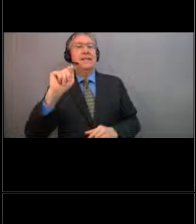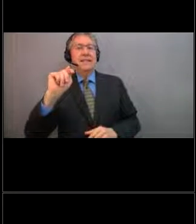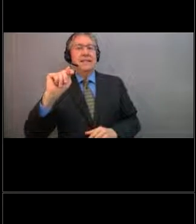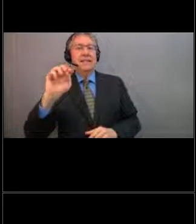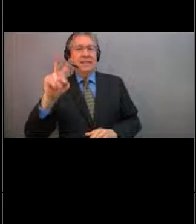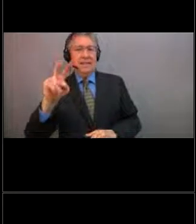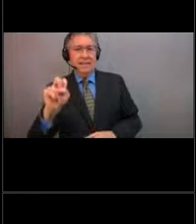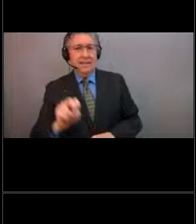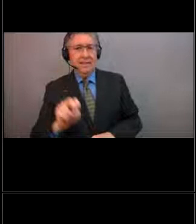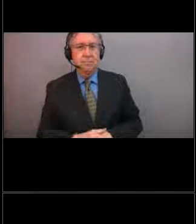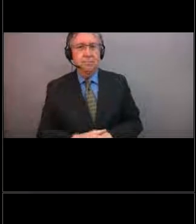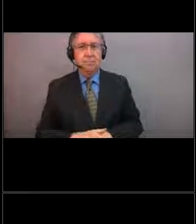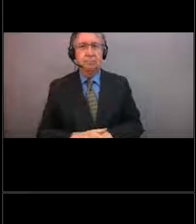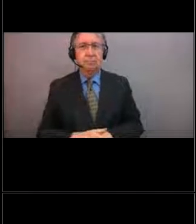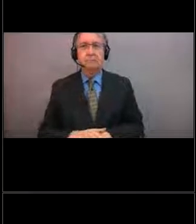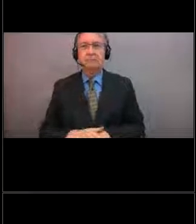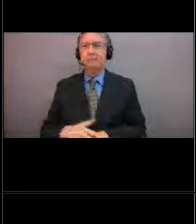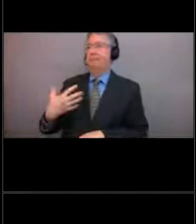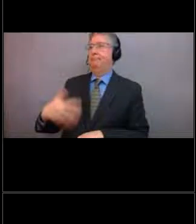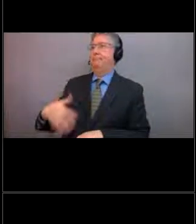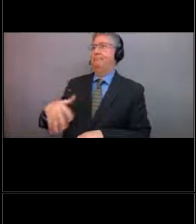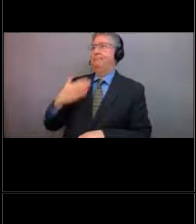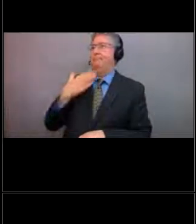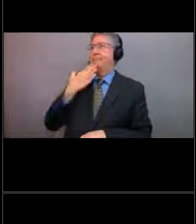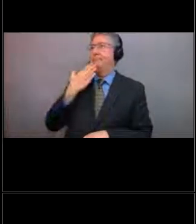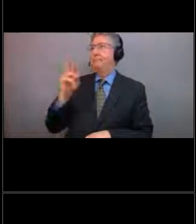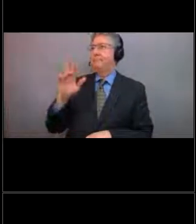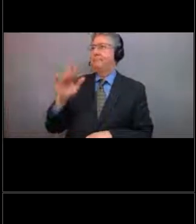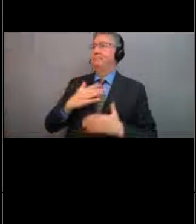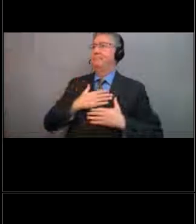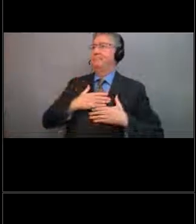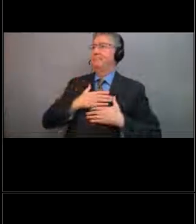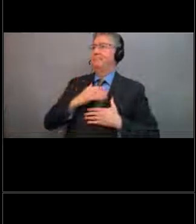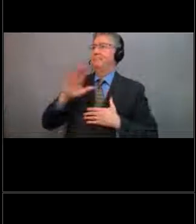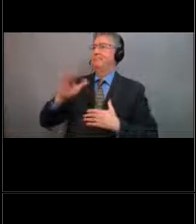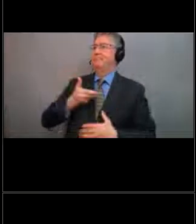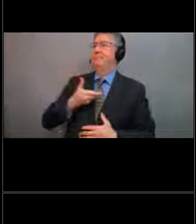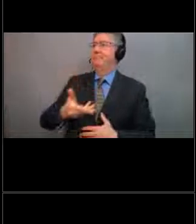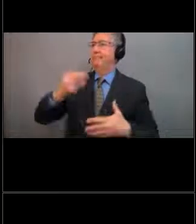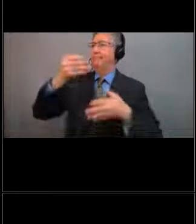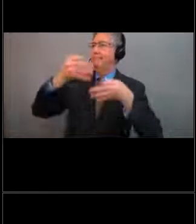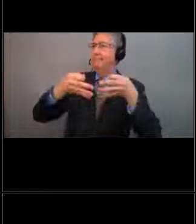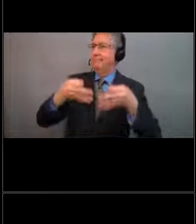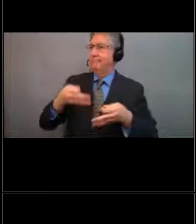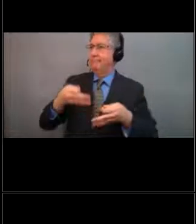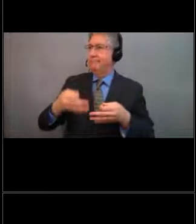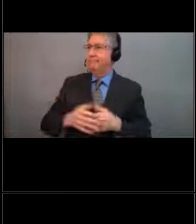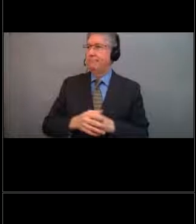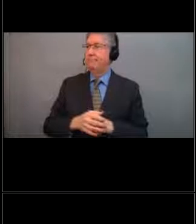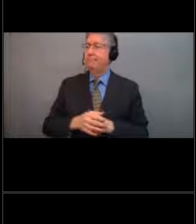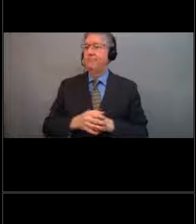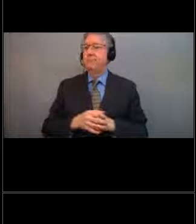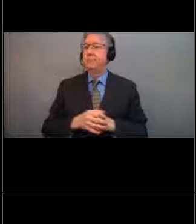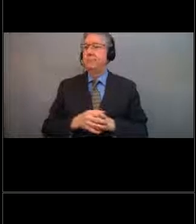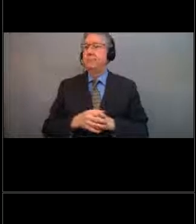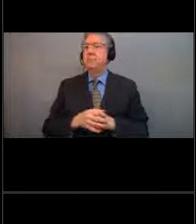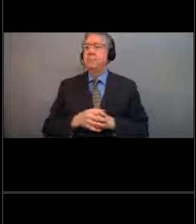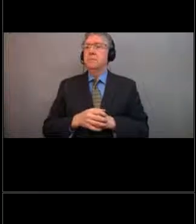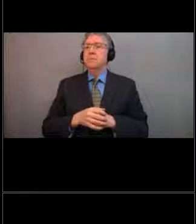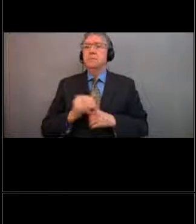Well, thanks so much, Gary. I really appreciate it for that introduction. And also